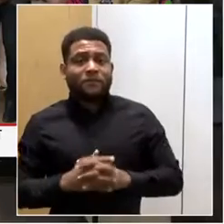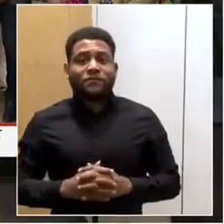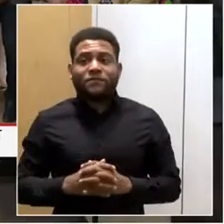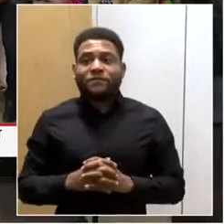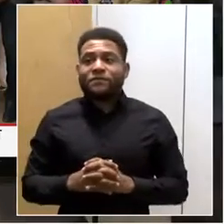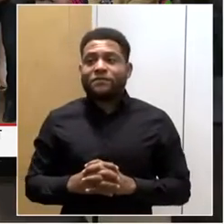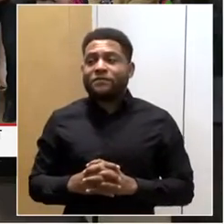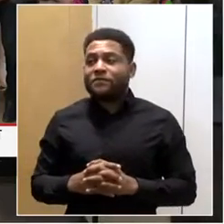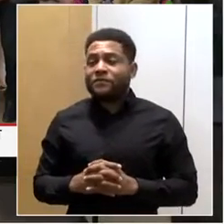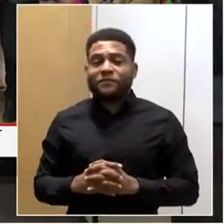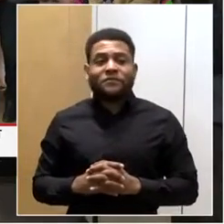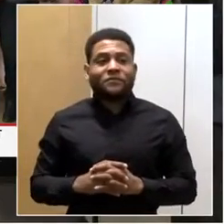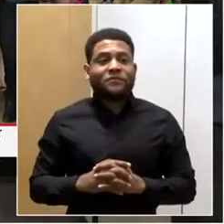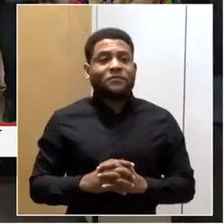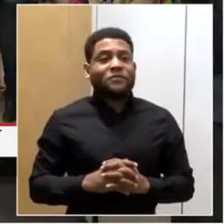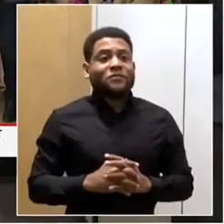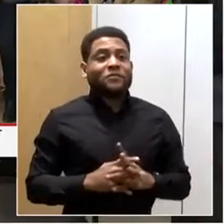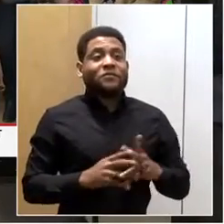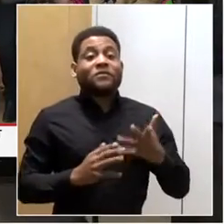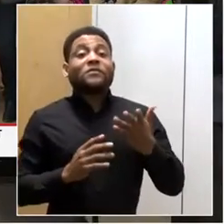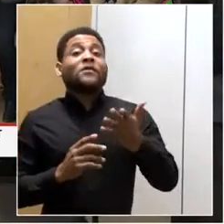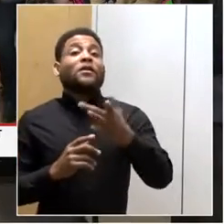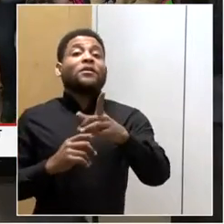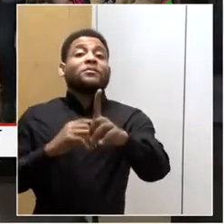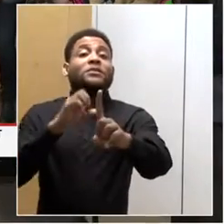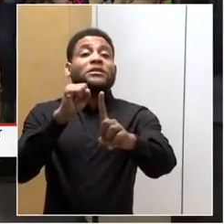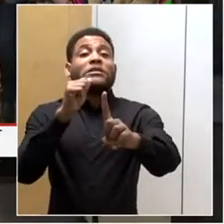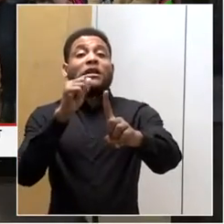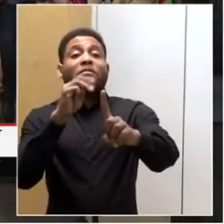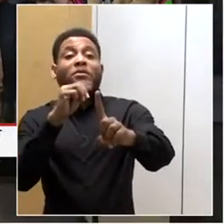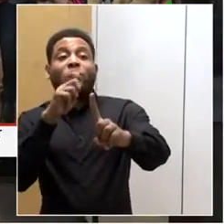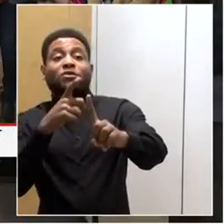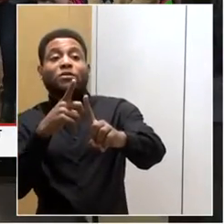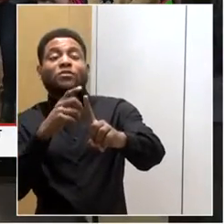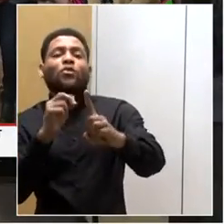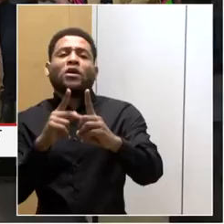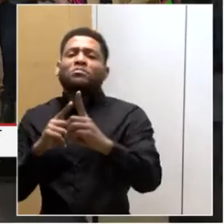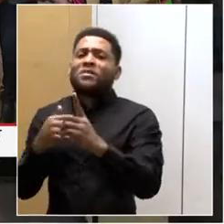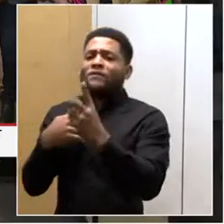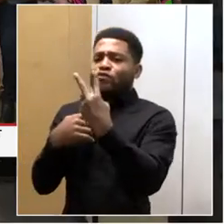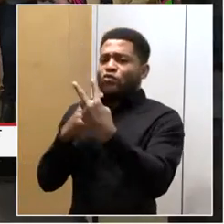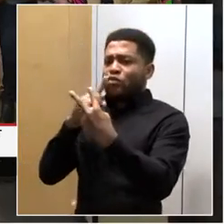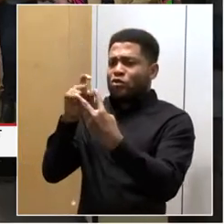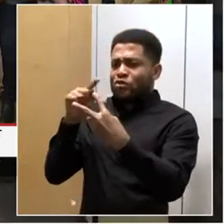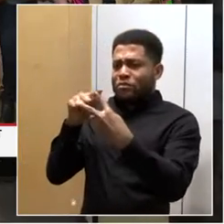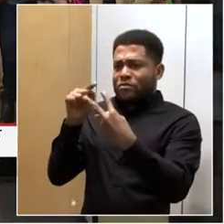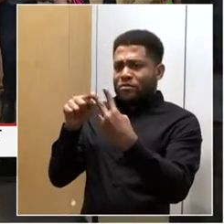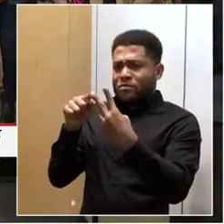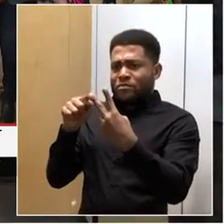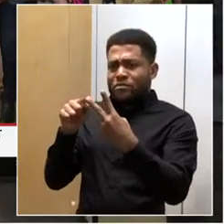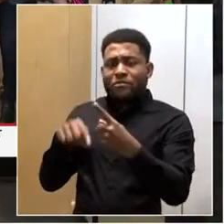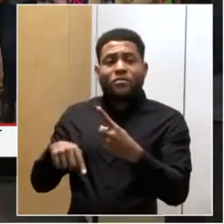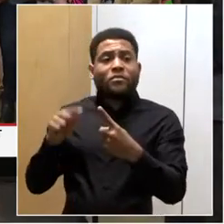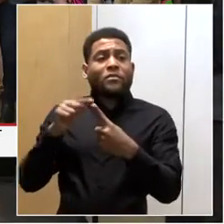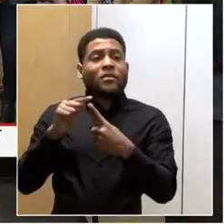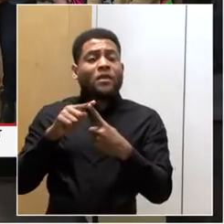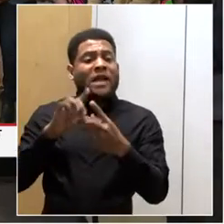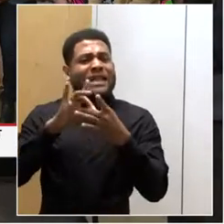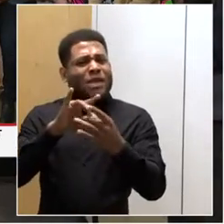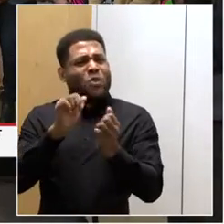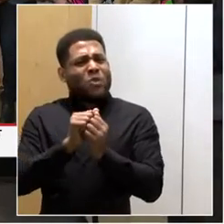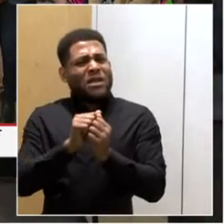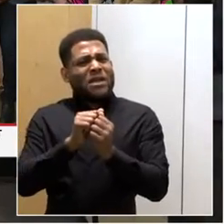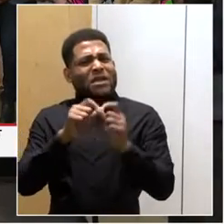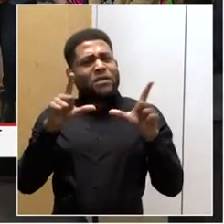Yes, Sam. A couple of questions. So in regards to the expedited permitting